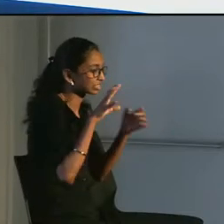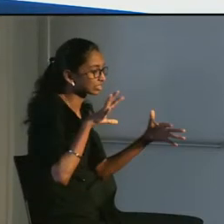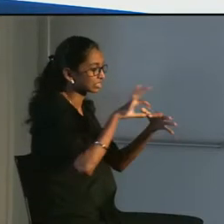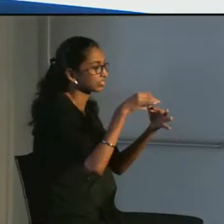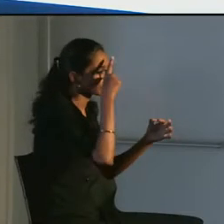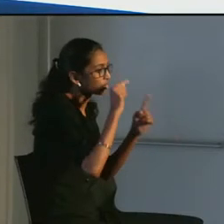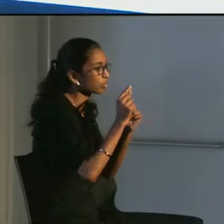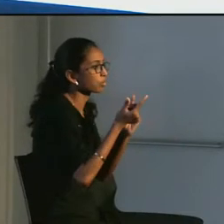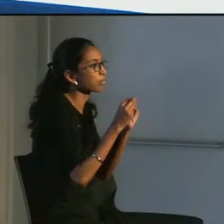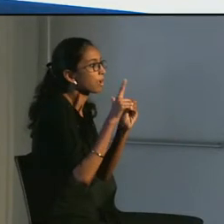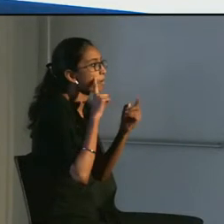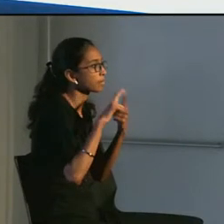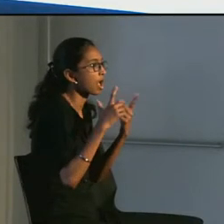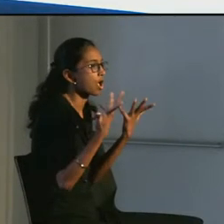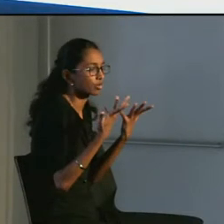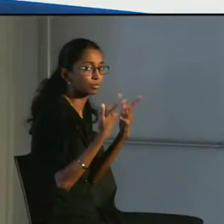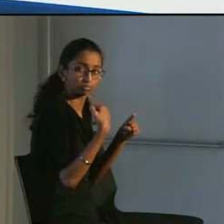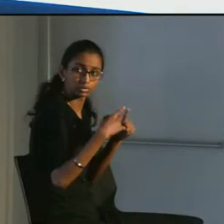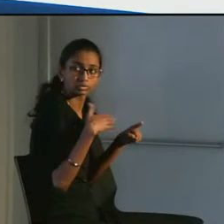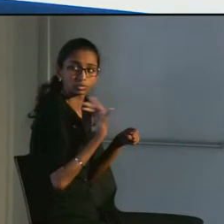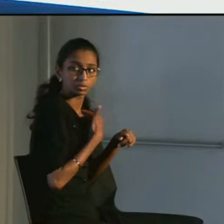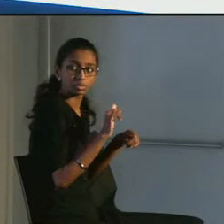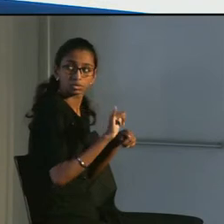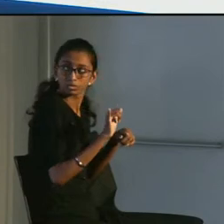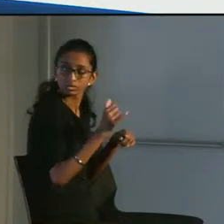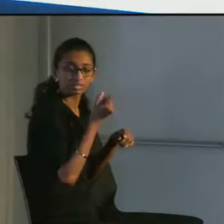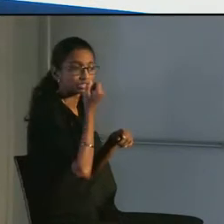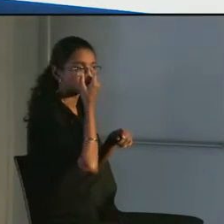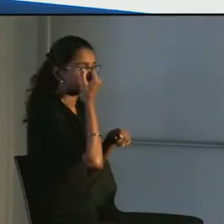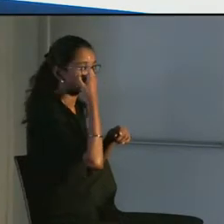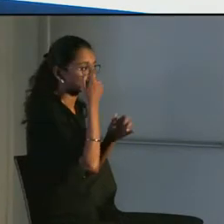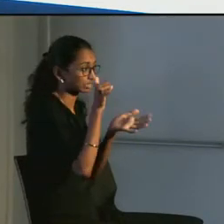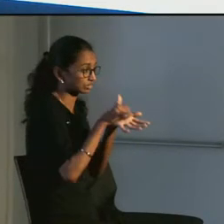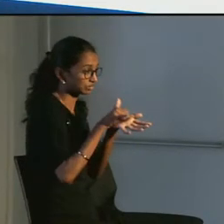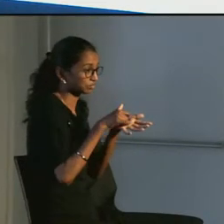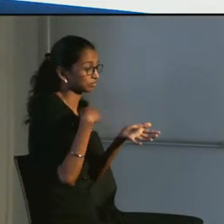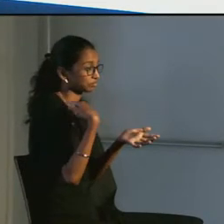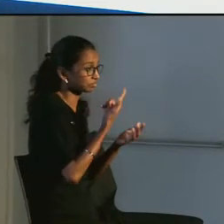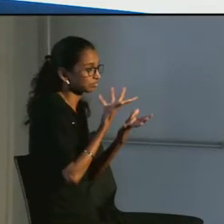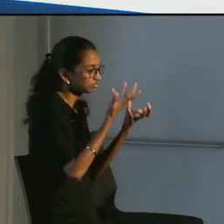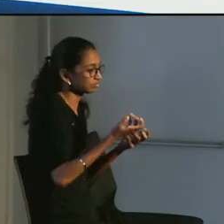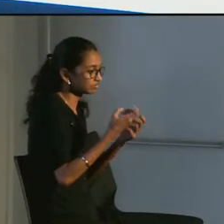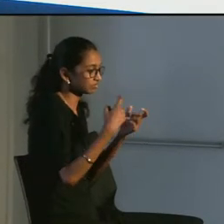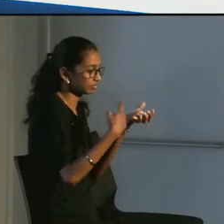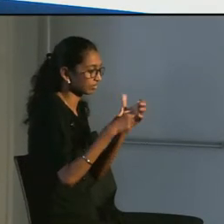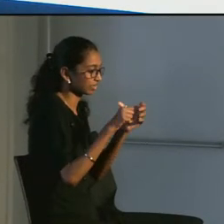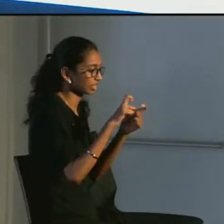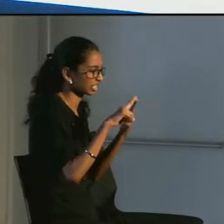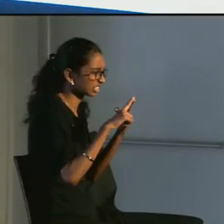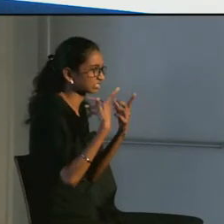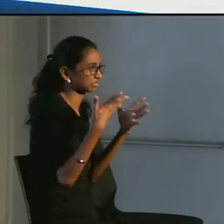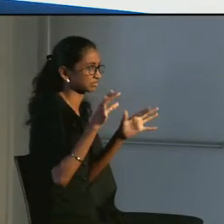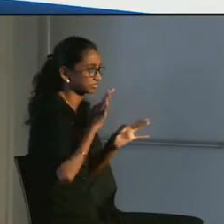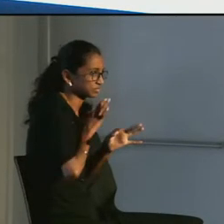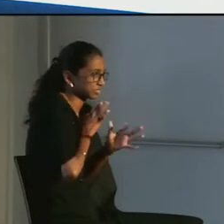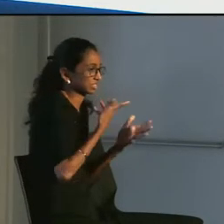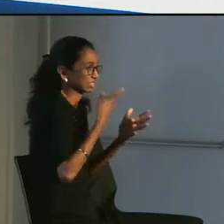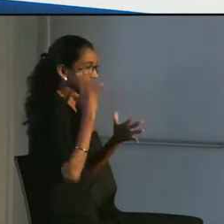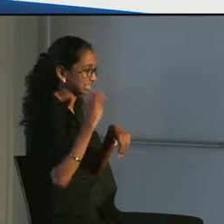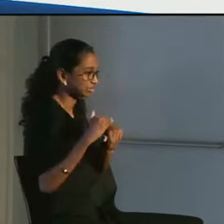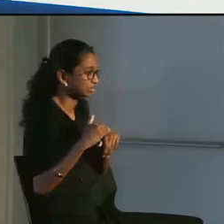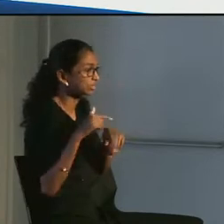So again, from and how do we also recognize that we've been raised to experience fear, and what does it mean